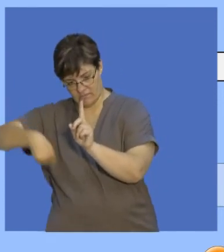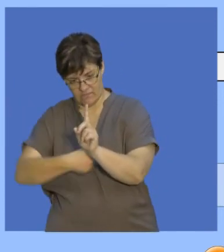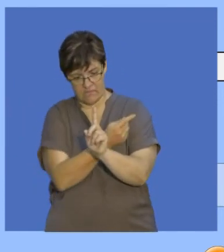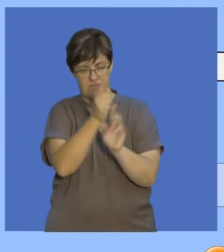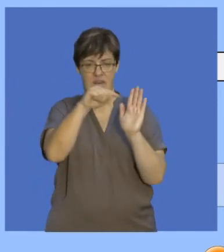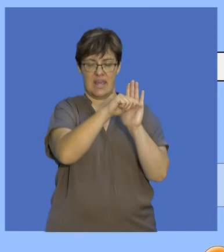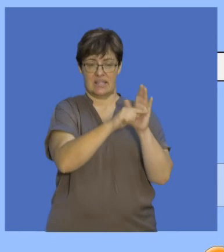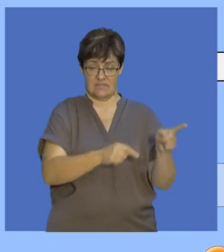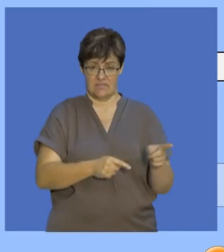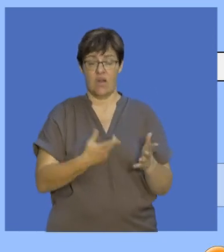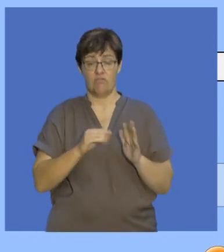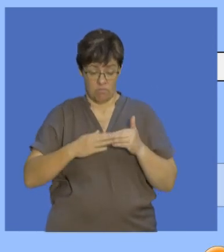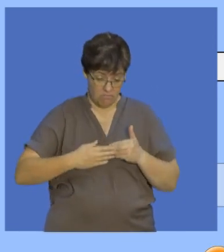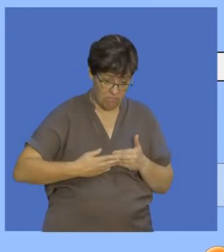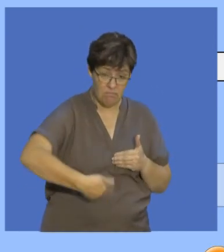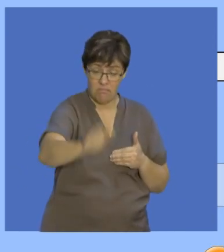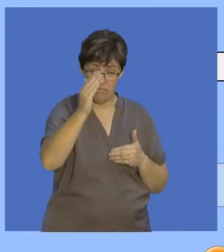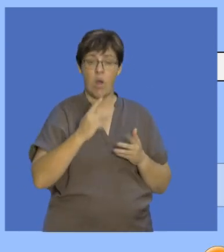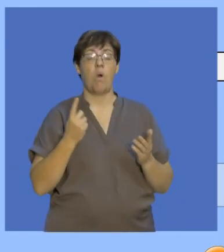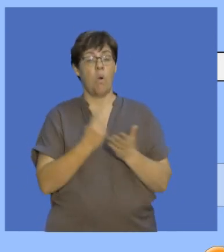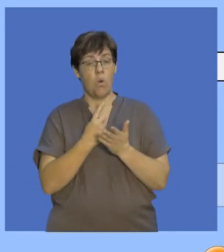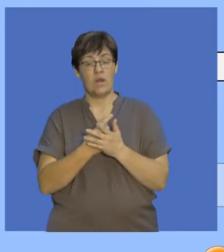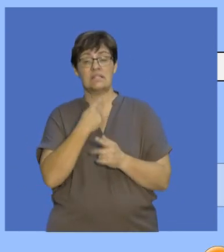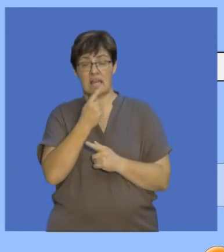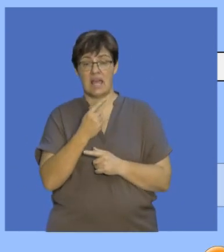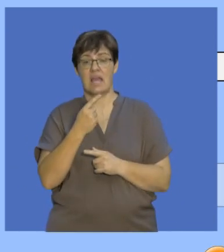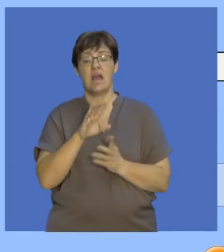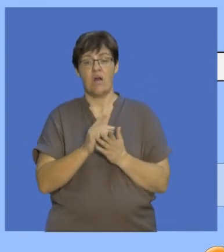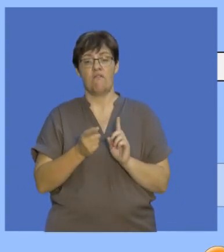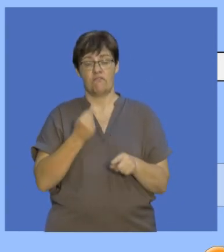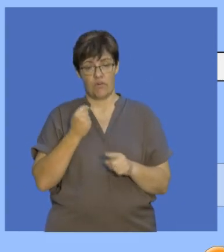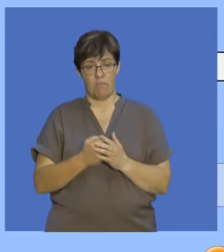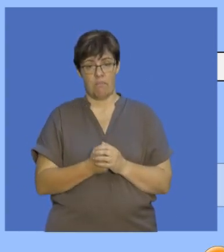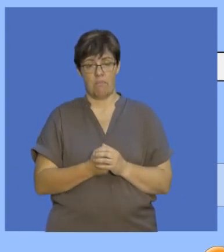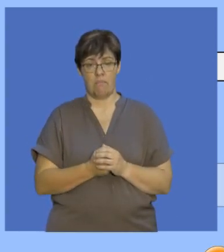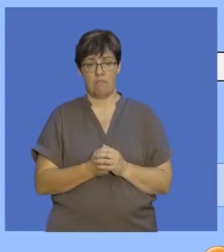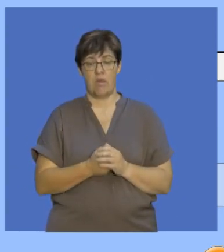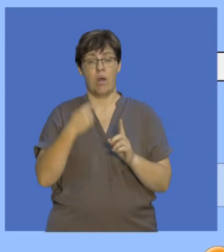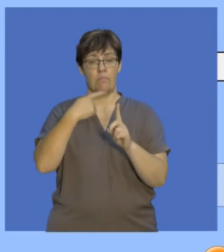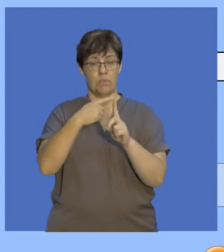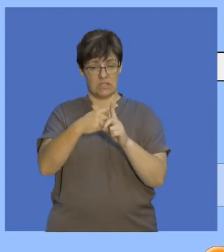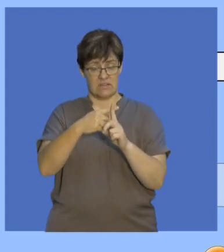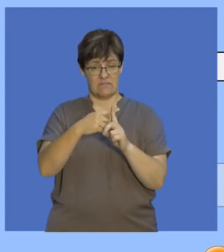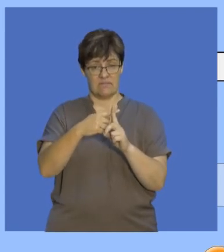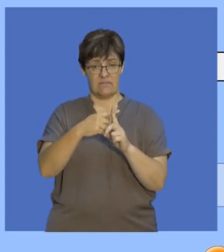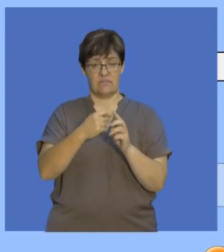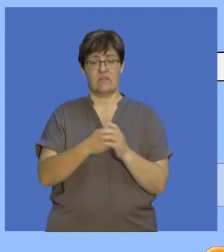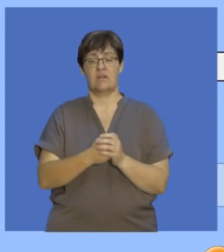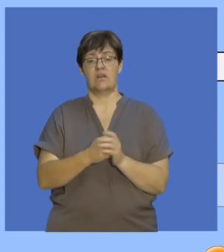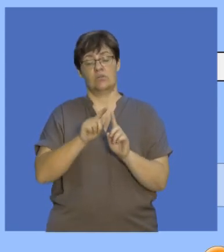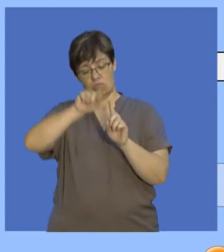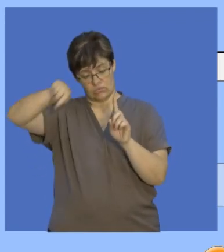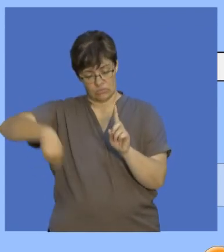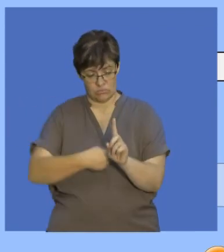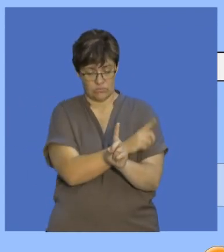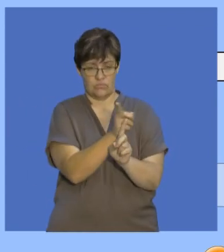current. And in our discussion from now going forward, we always talk about current moving from positive terminal of